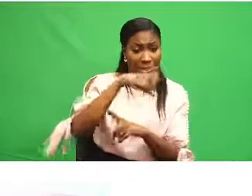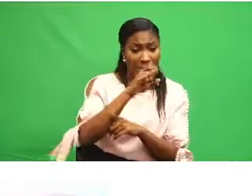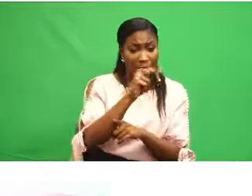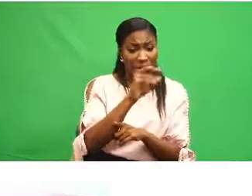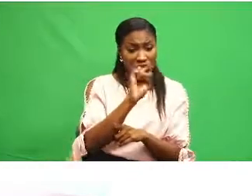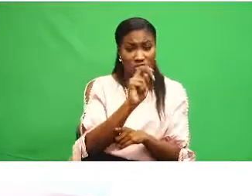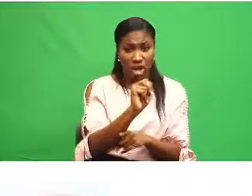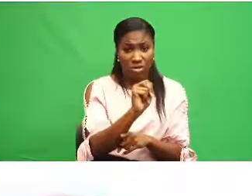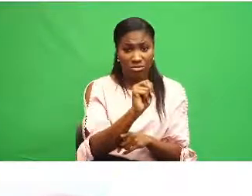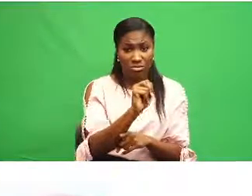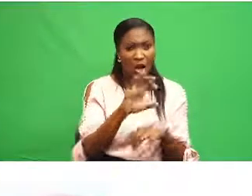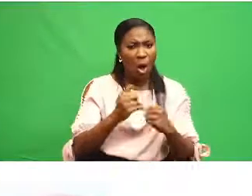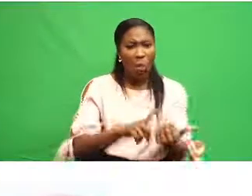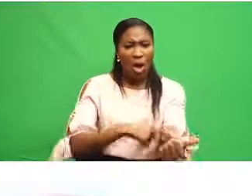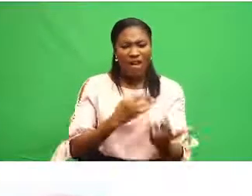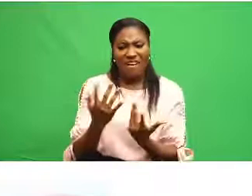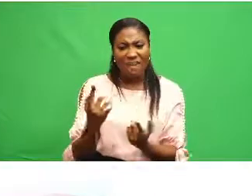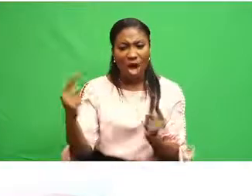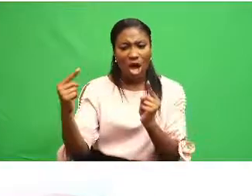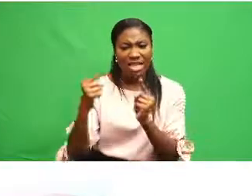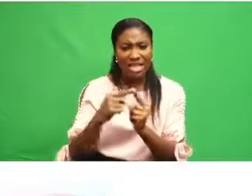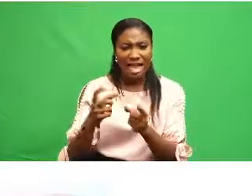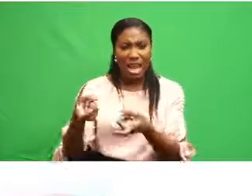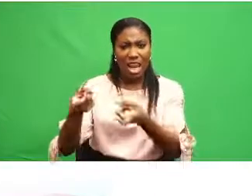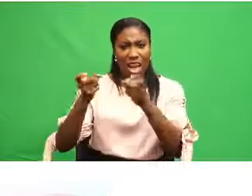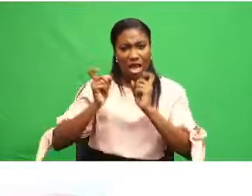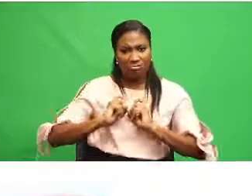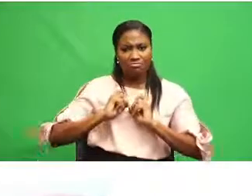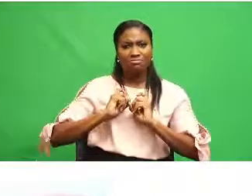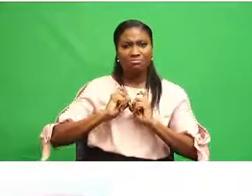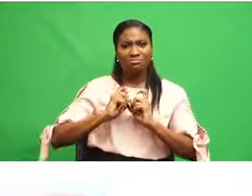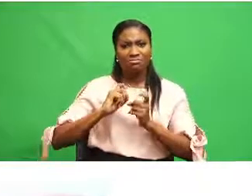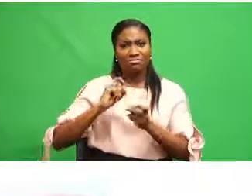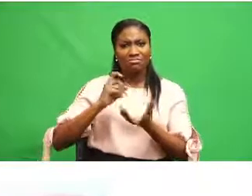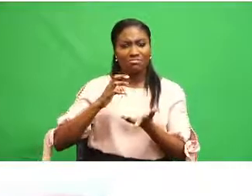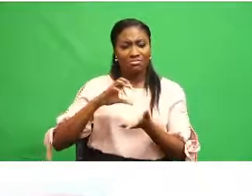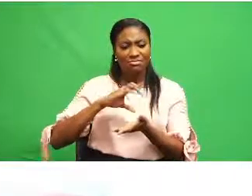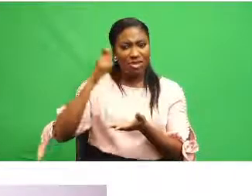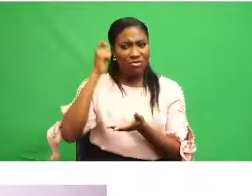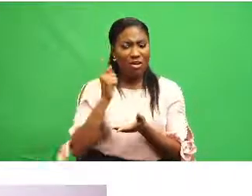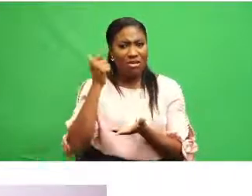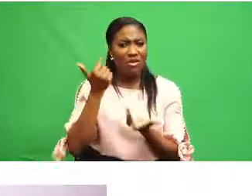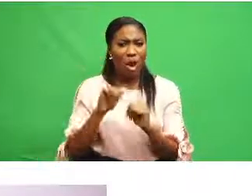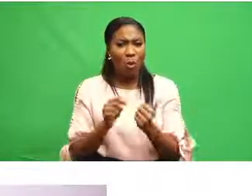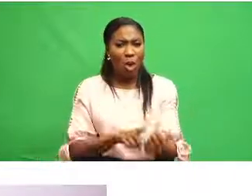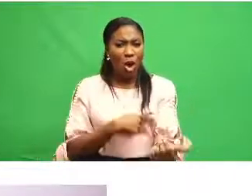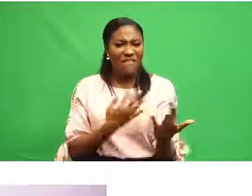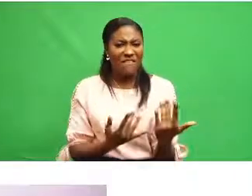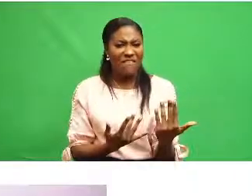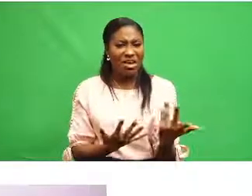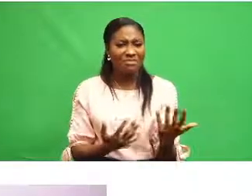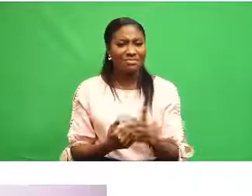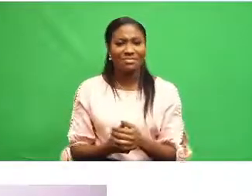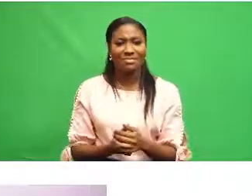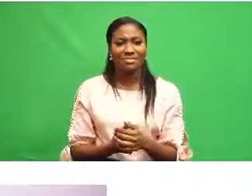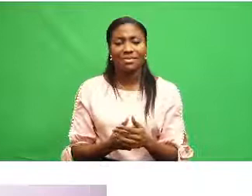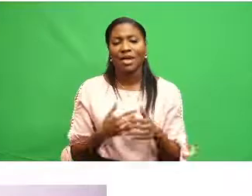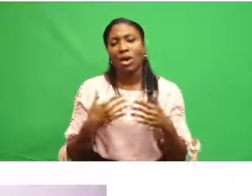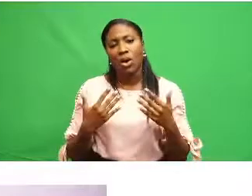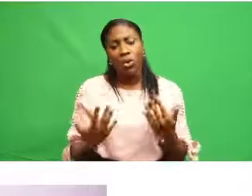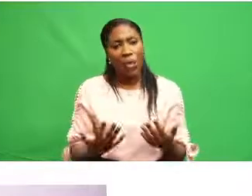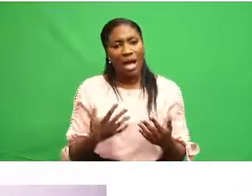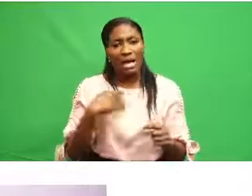senior citizens grant? Yeah, that's a question that everyone asks. It's difficult to answer in